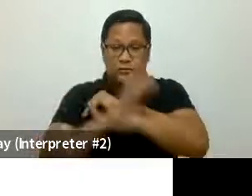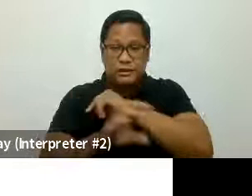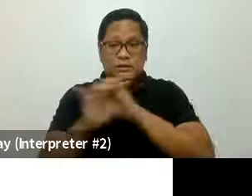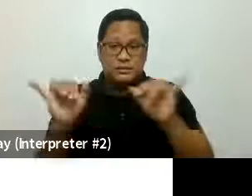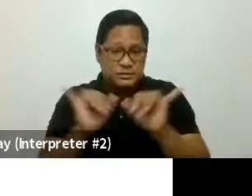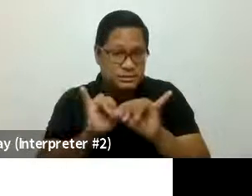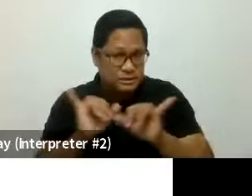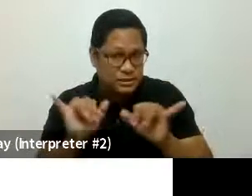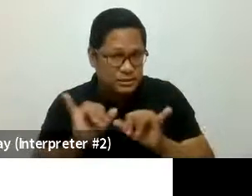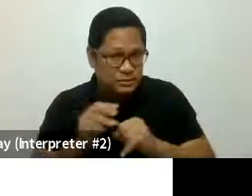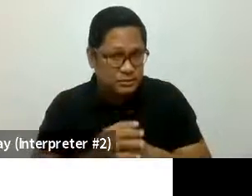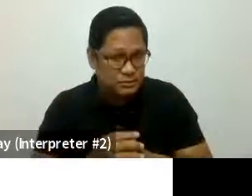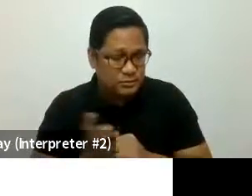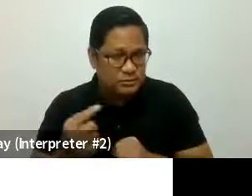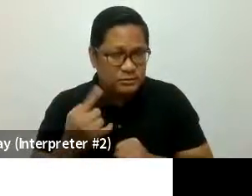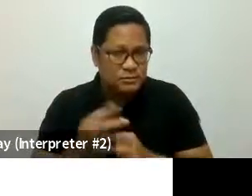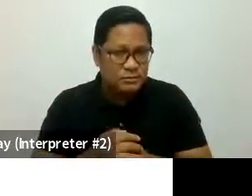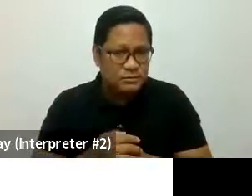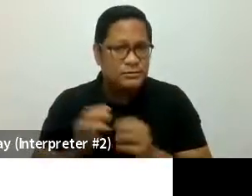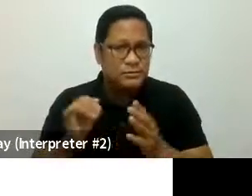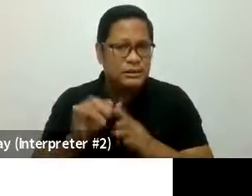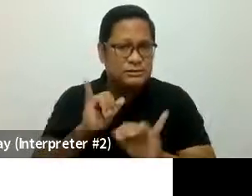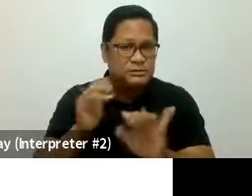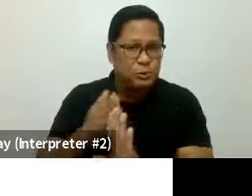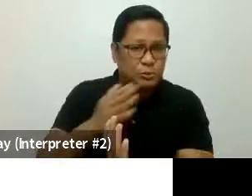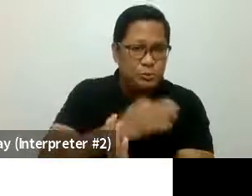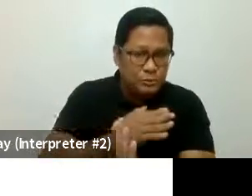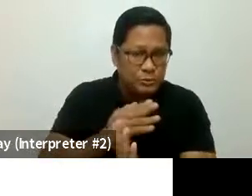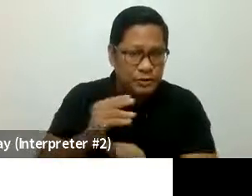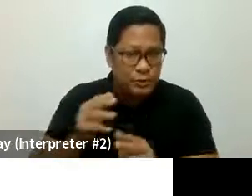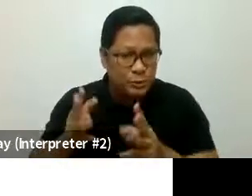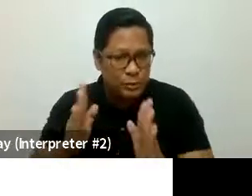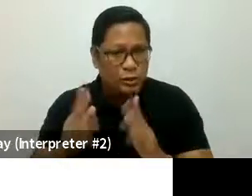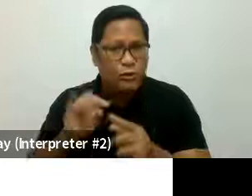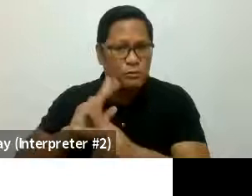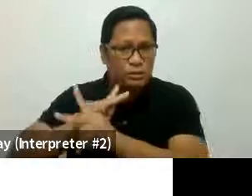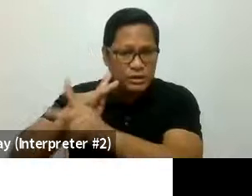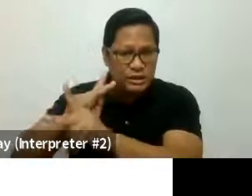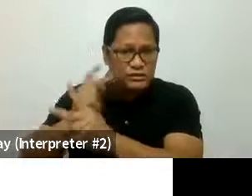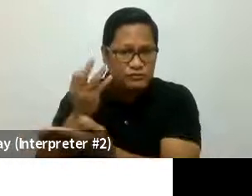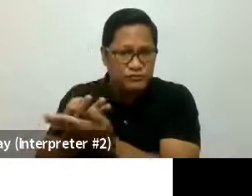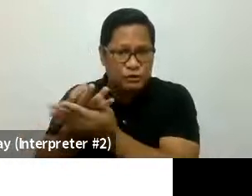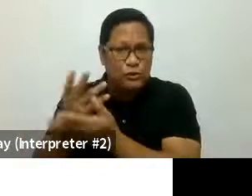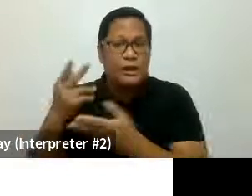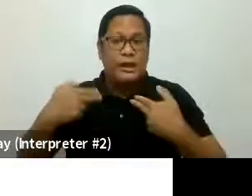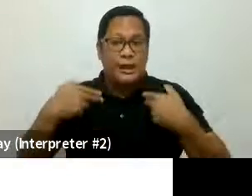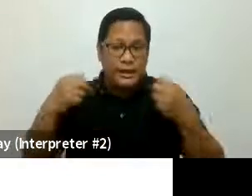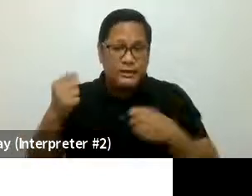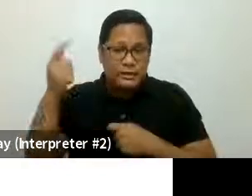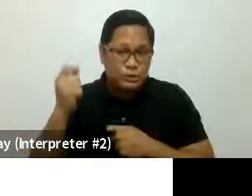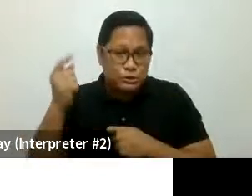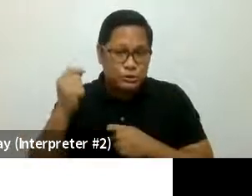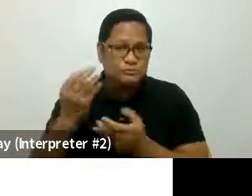put it into sort of something that's called like a prepaid a protection fund or health insurance fund. So if